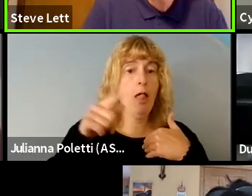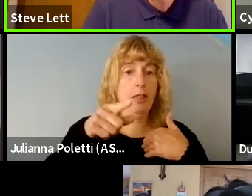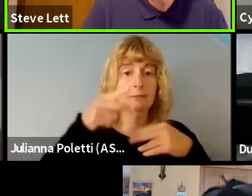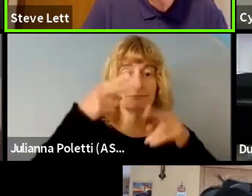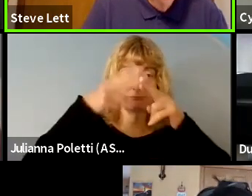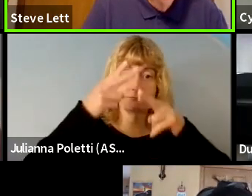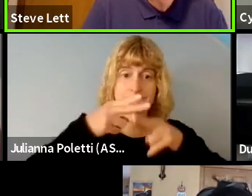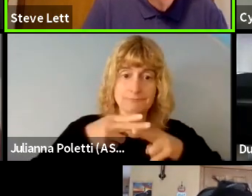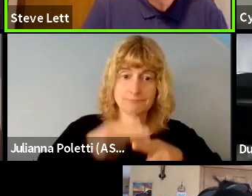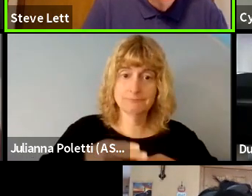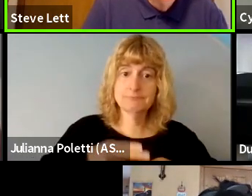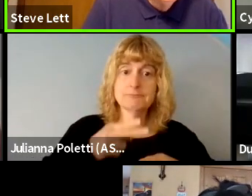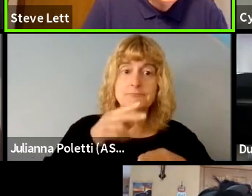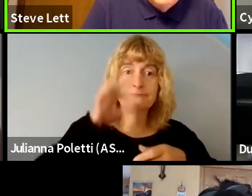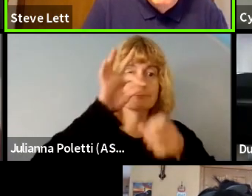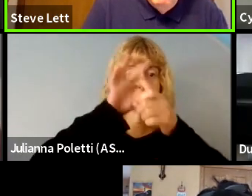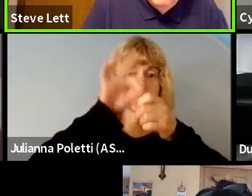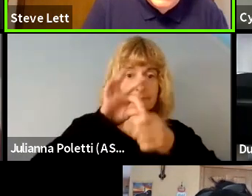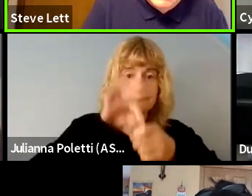Sally,